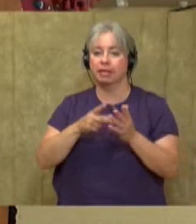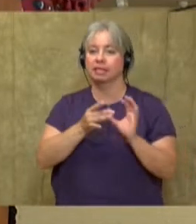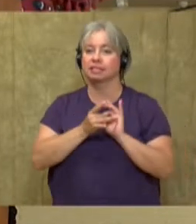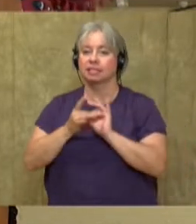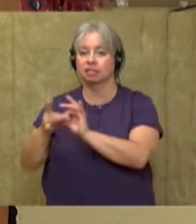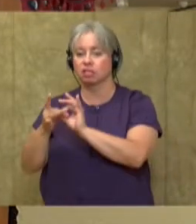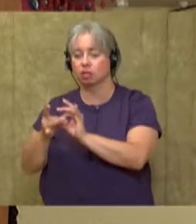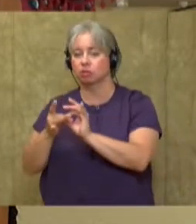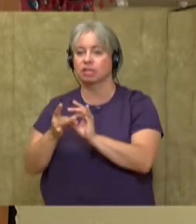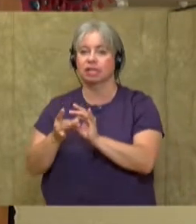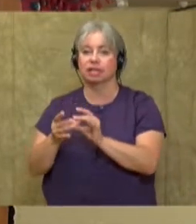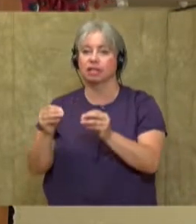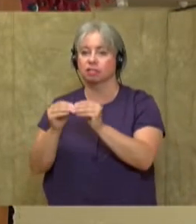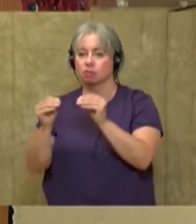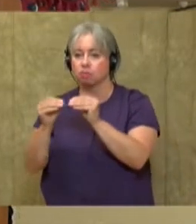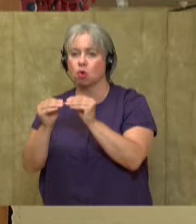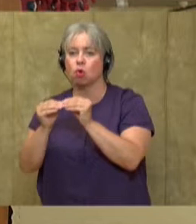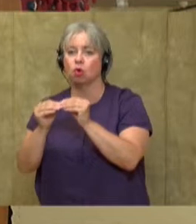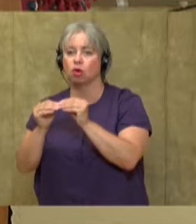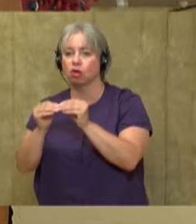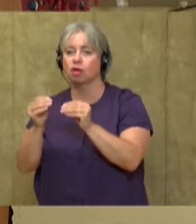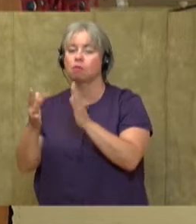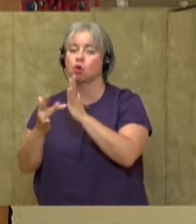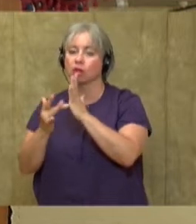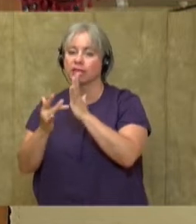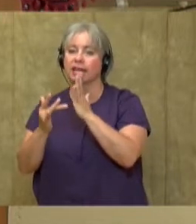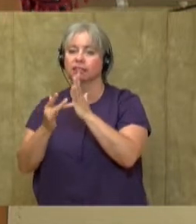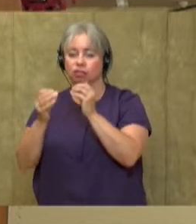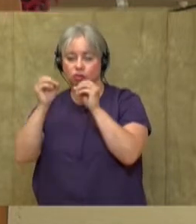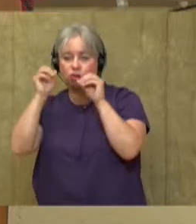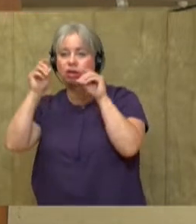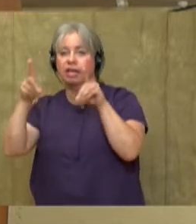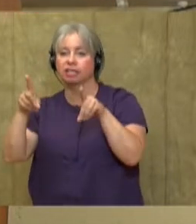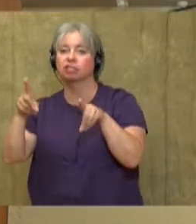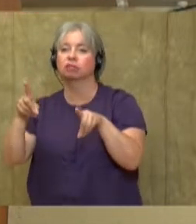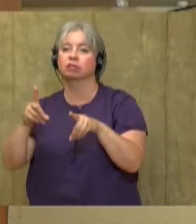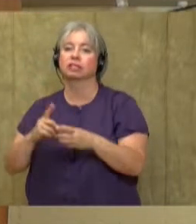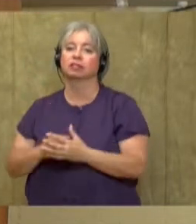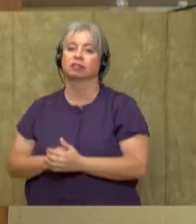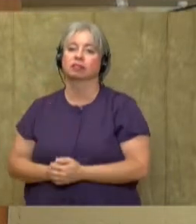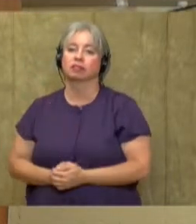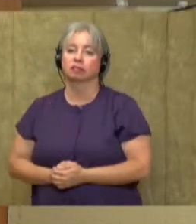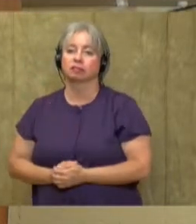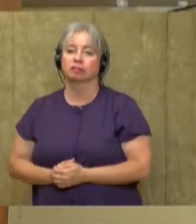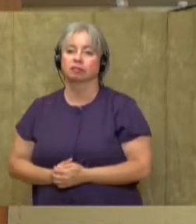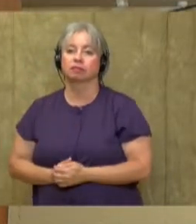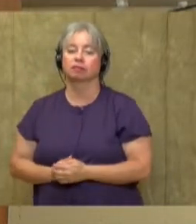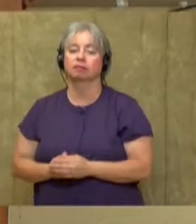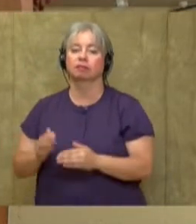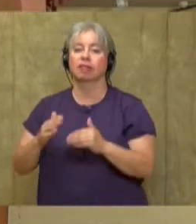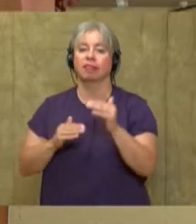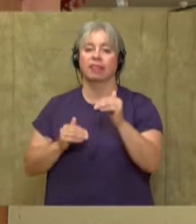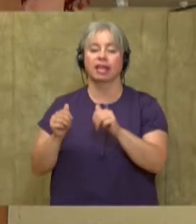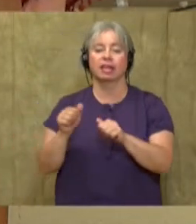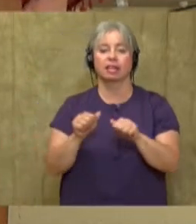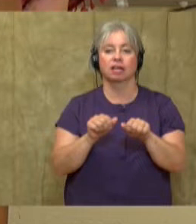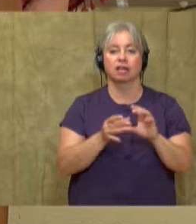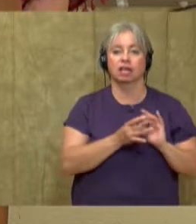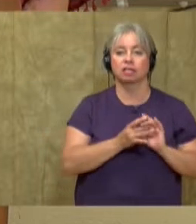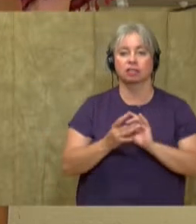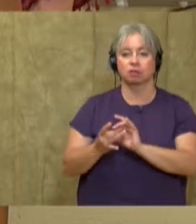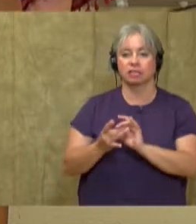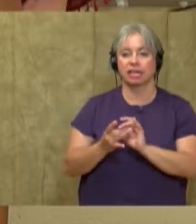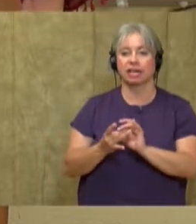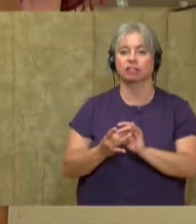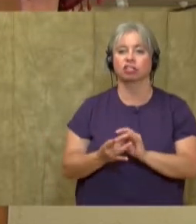necessarily educated, but it's just a little more technical. Correlation is a little more technical than association. So we